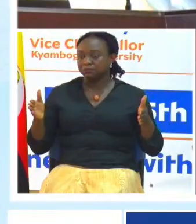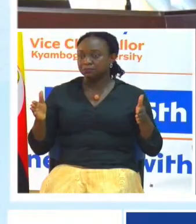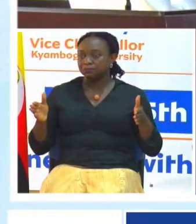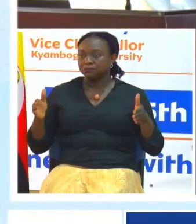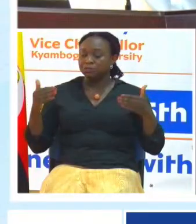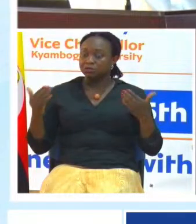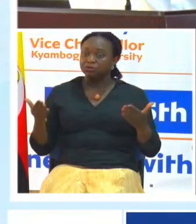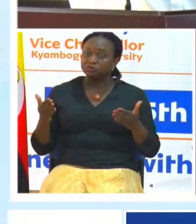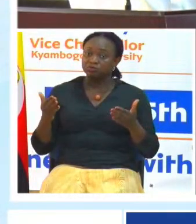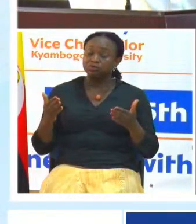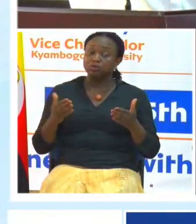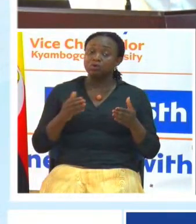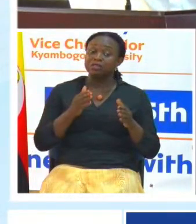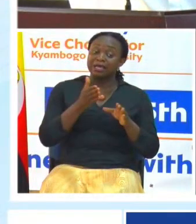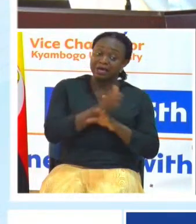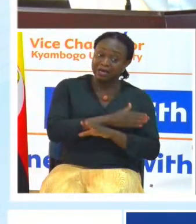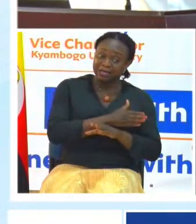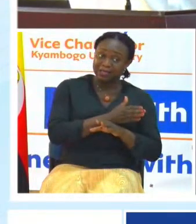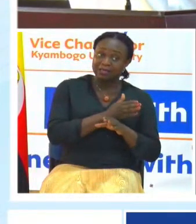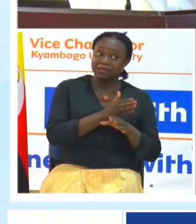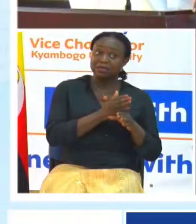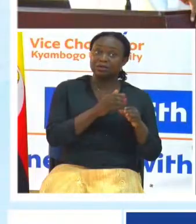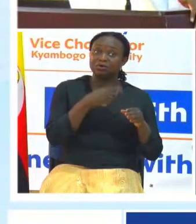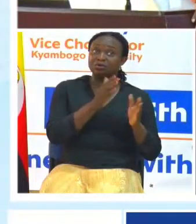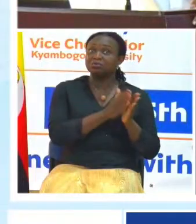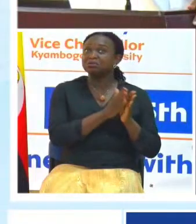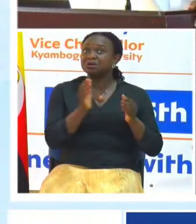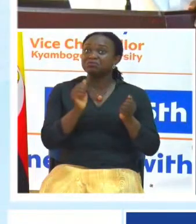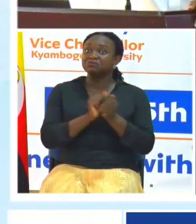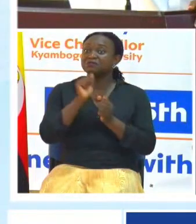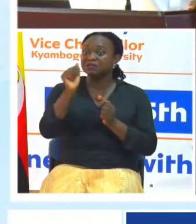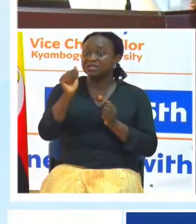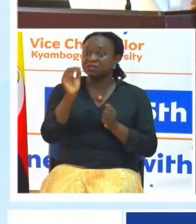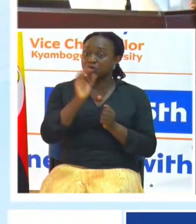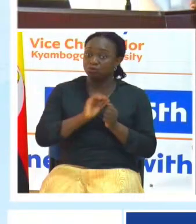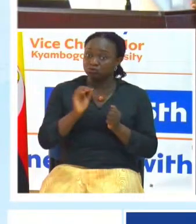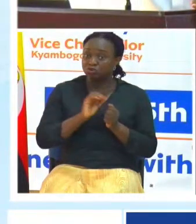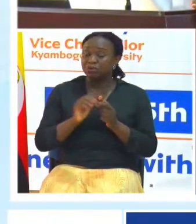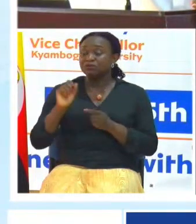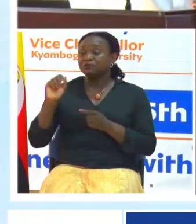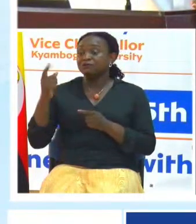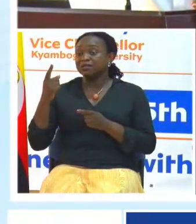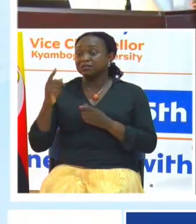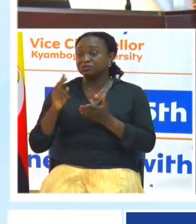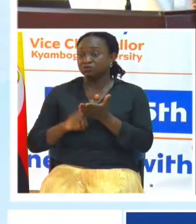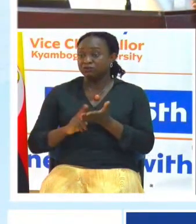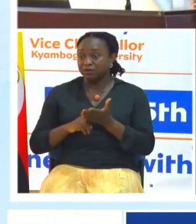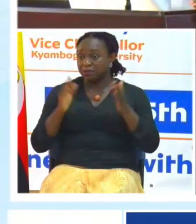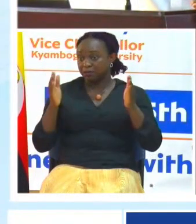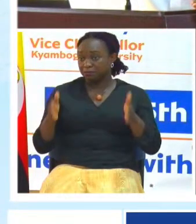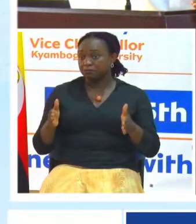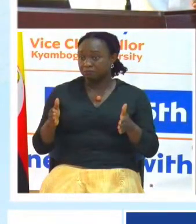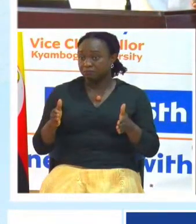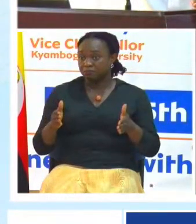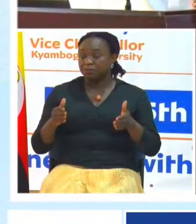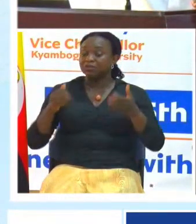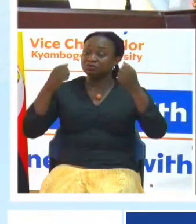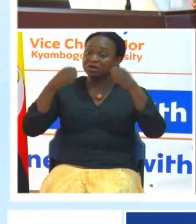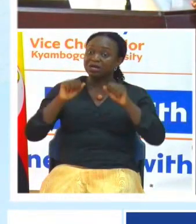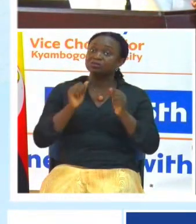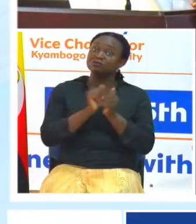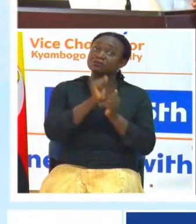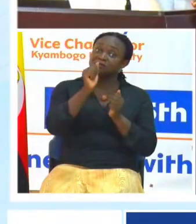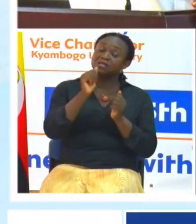Early decision, the deadline goes up to 15th of October to 1st November. Early actions deadline goes up to